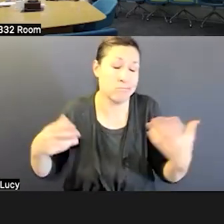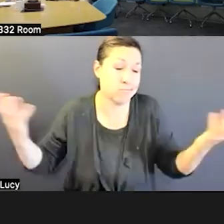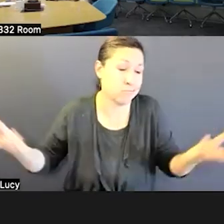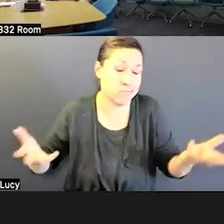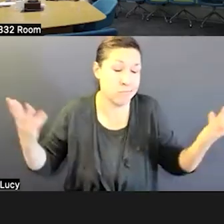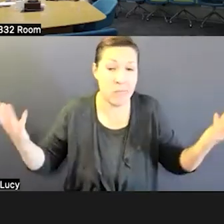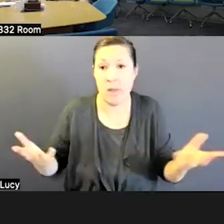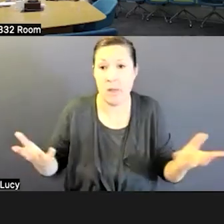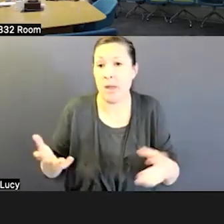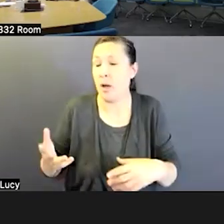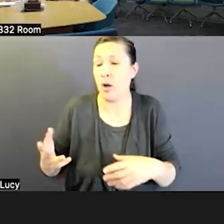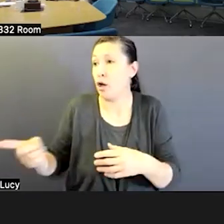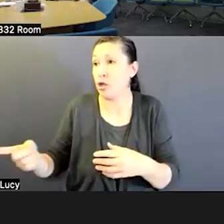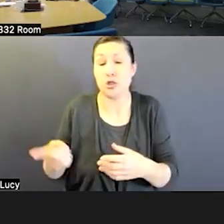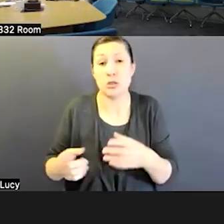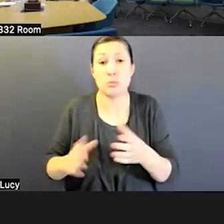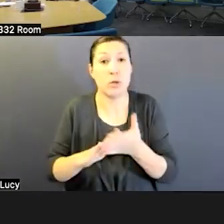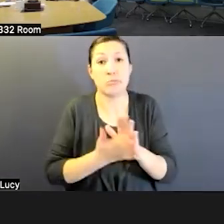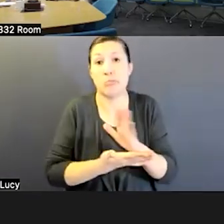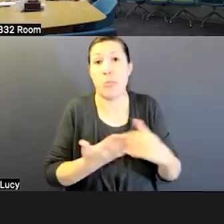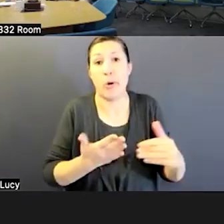of Yeah. our community. It's just they're just different. And